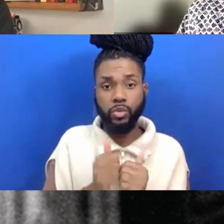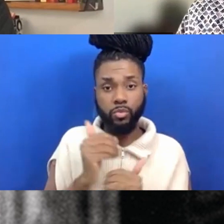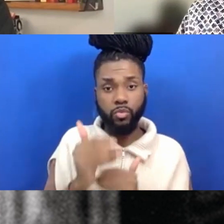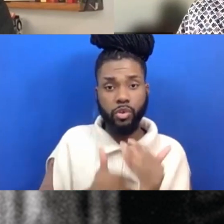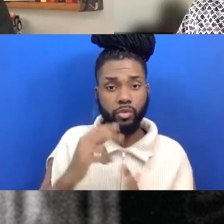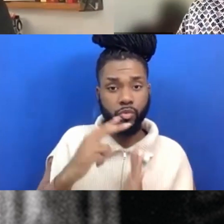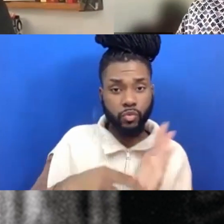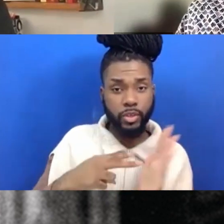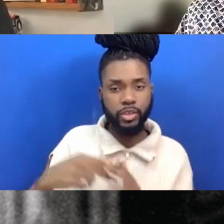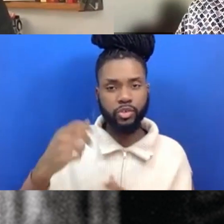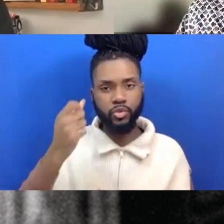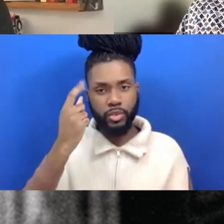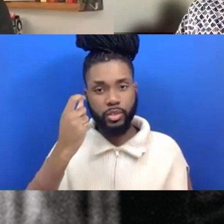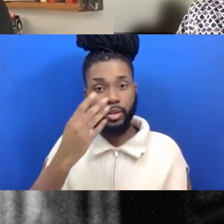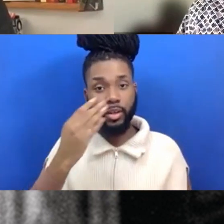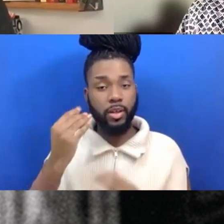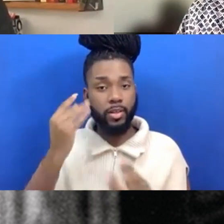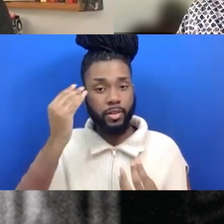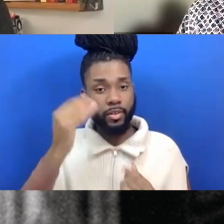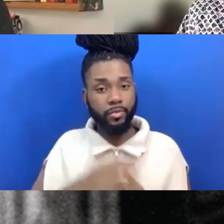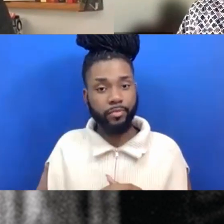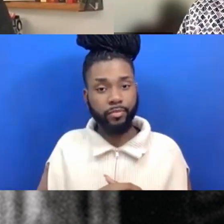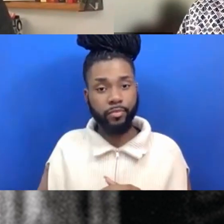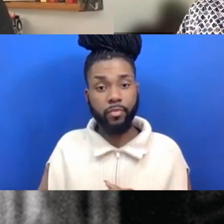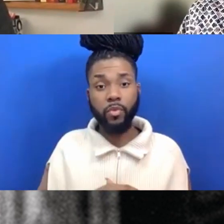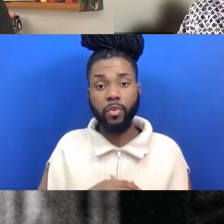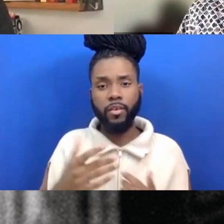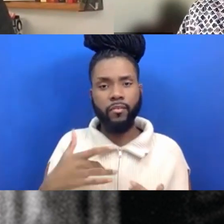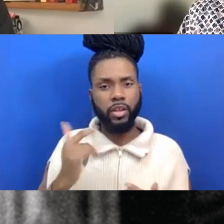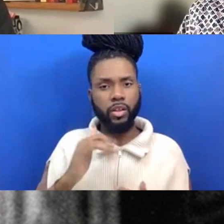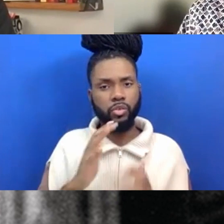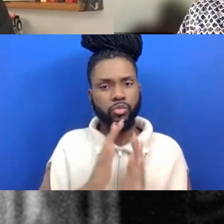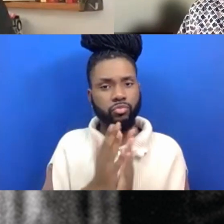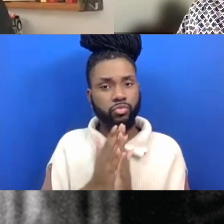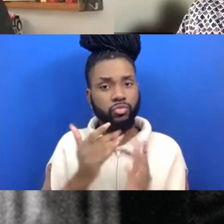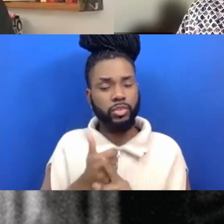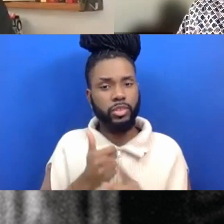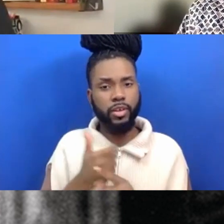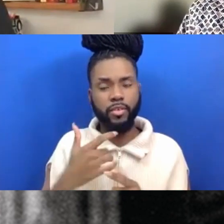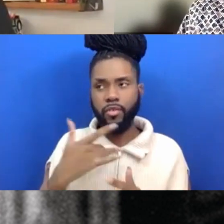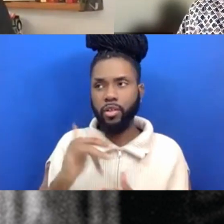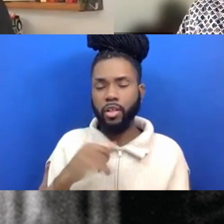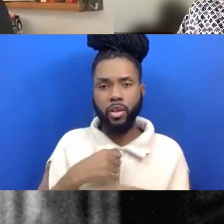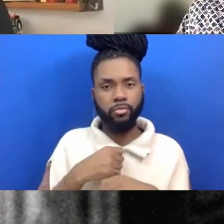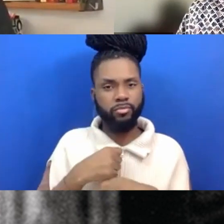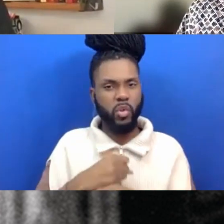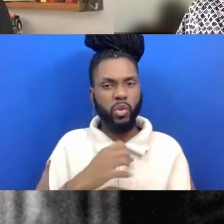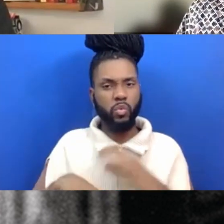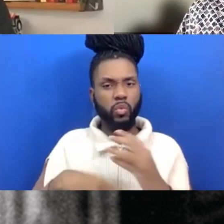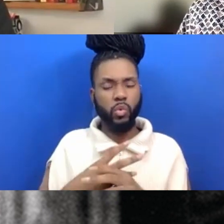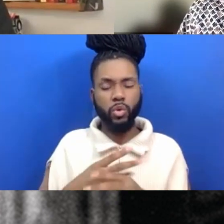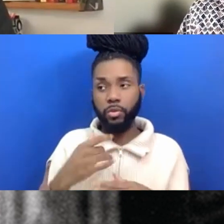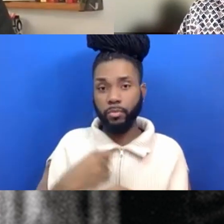and thinking. And in this way, your readings are they're acts of world making, acts of Black making,